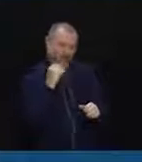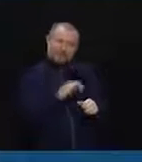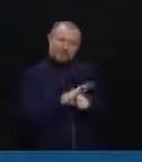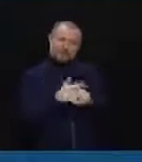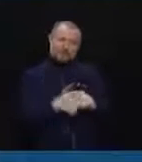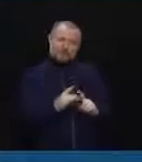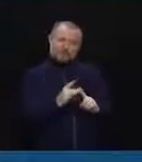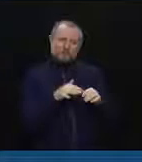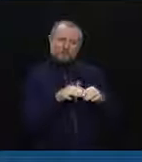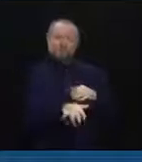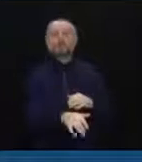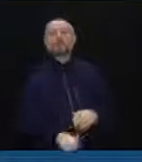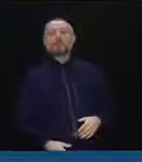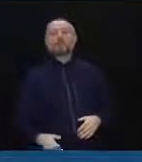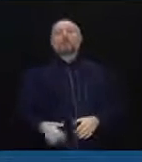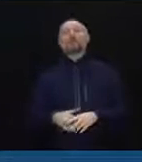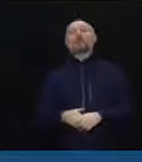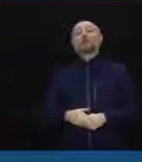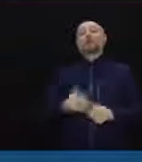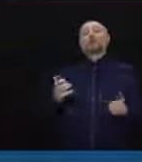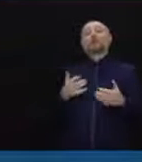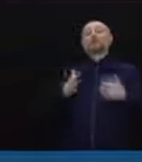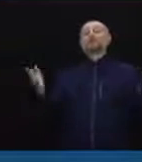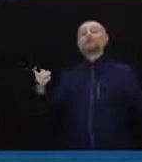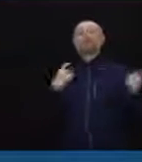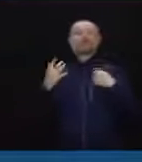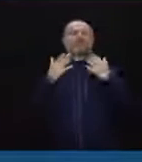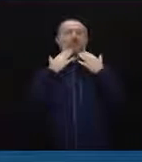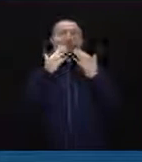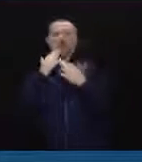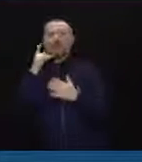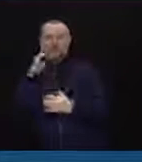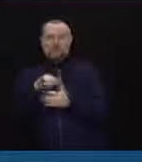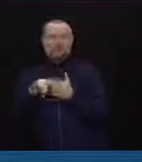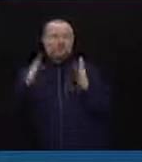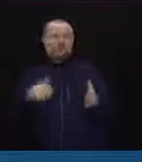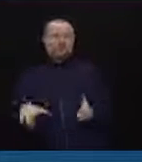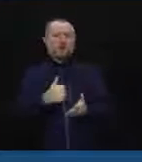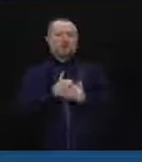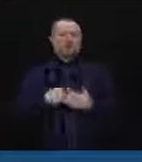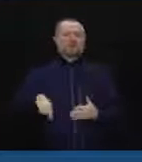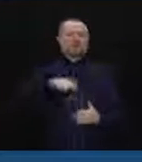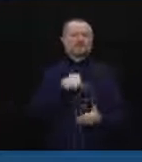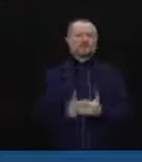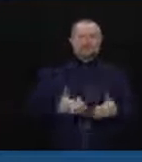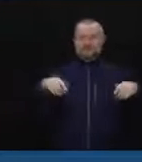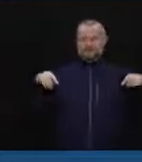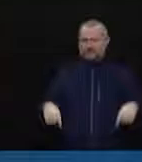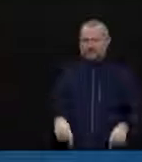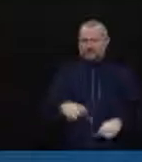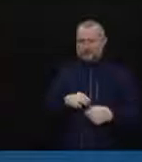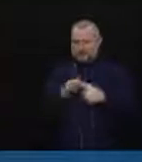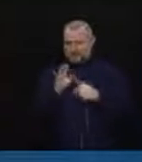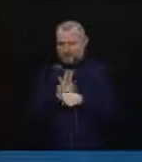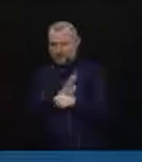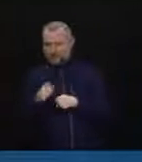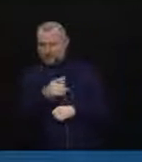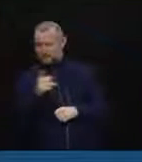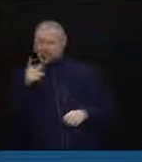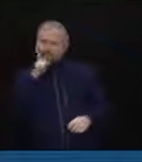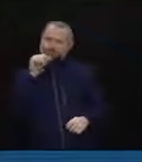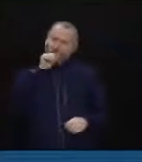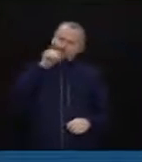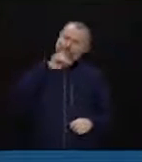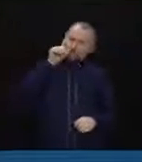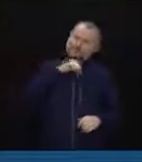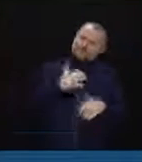taking questions. Again, I'm very grateful to New Yorkers for helping us get here, especially the businesses that hung in there through some very challenging times. And